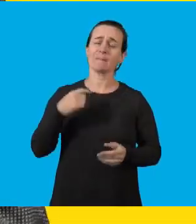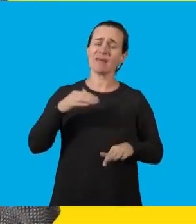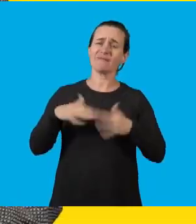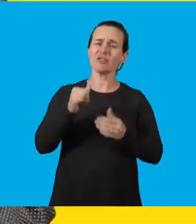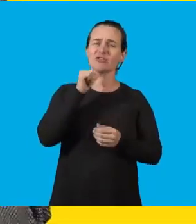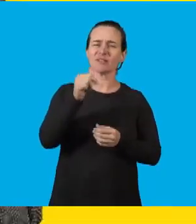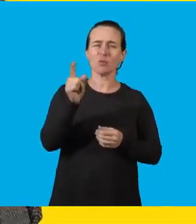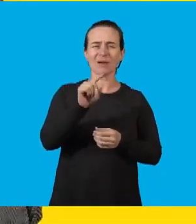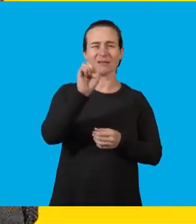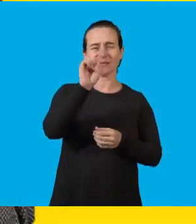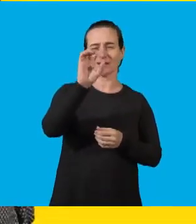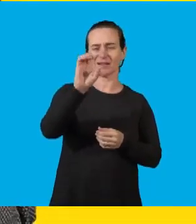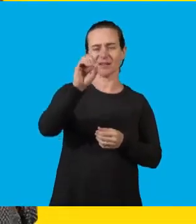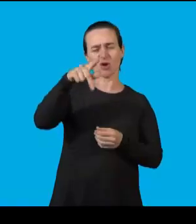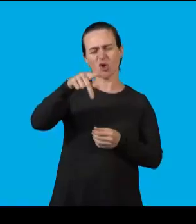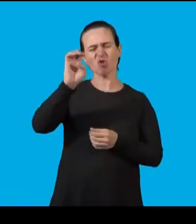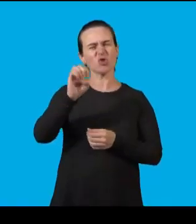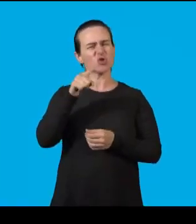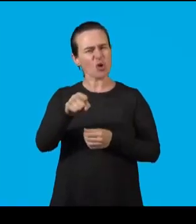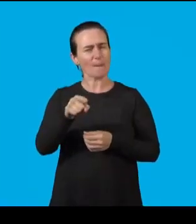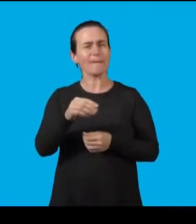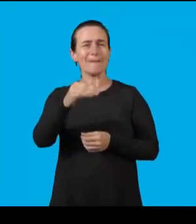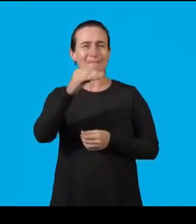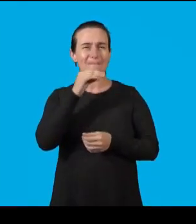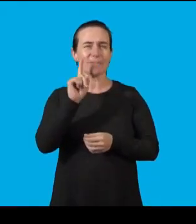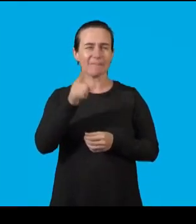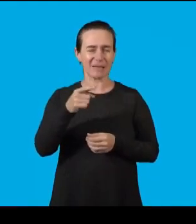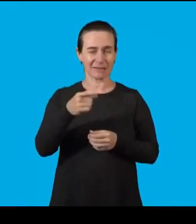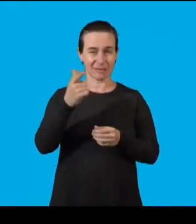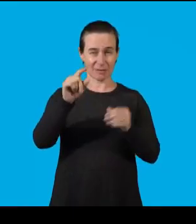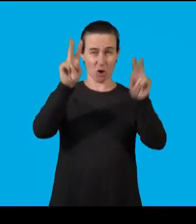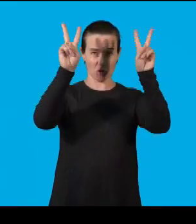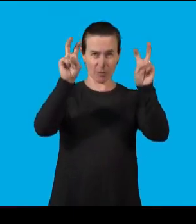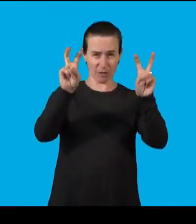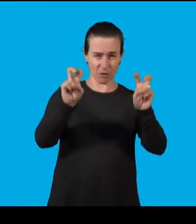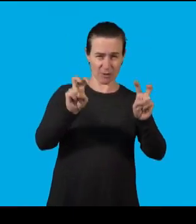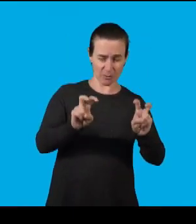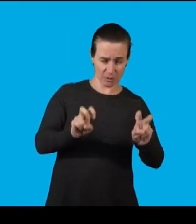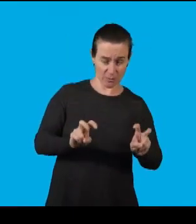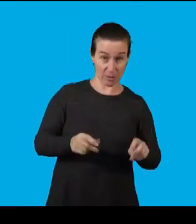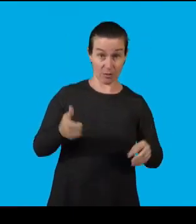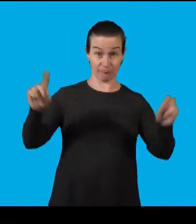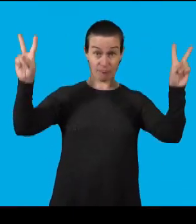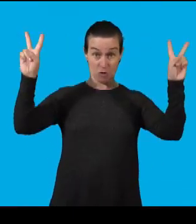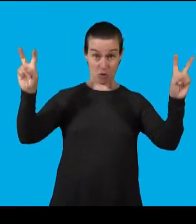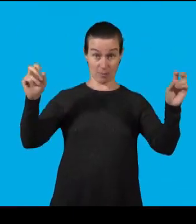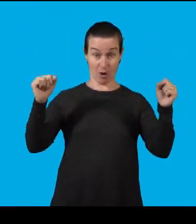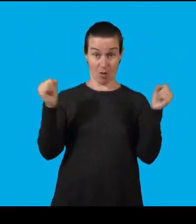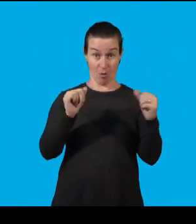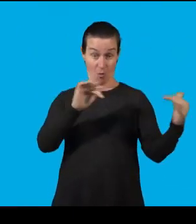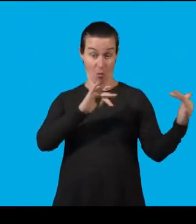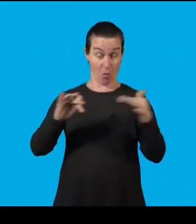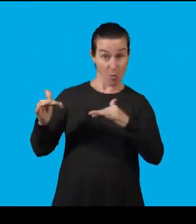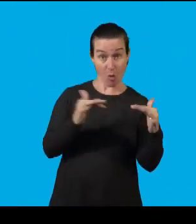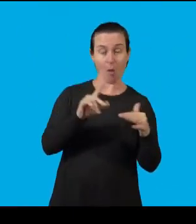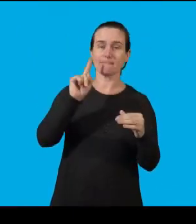you about the scope of history, that you have to know the different subtopics that are part of the origins